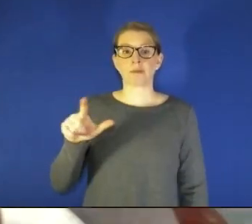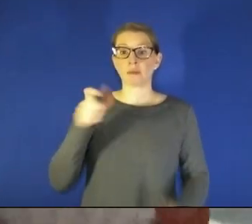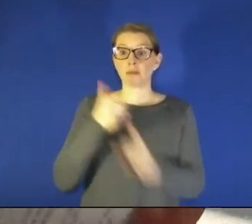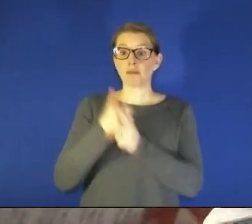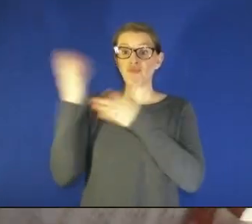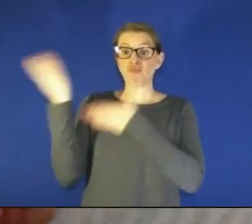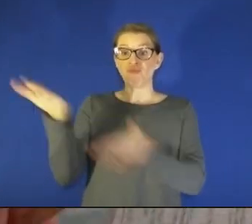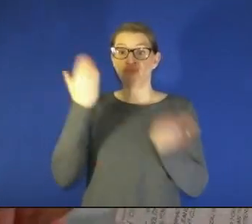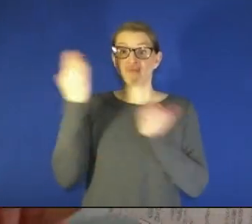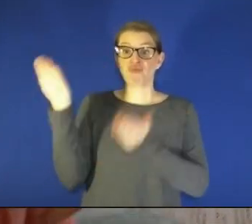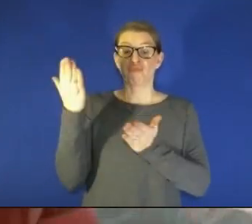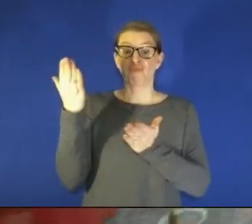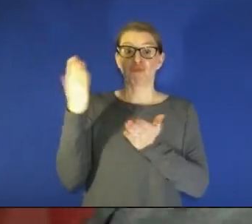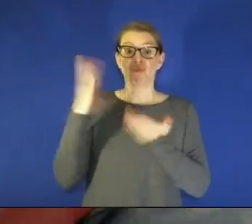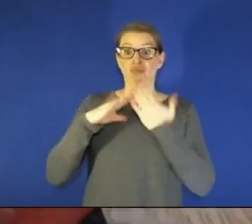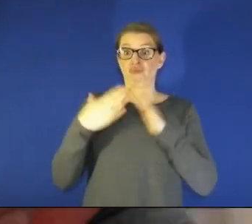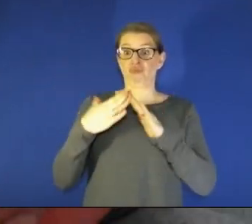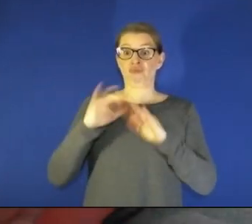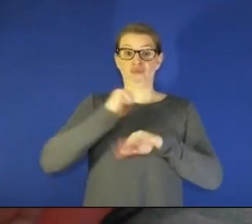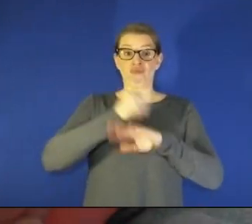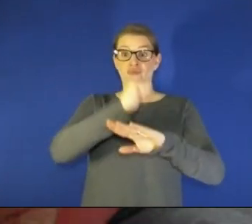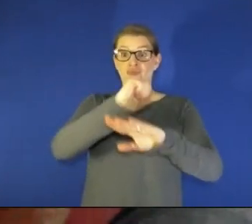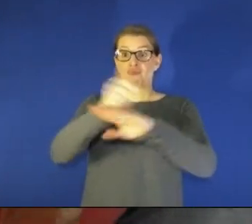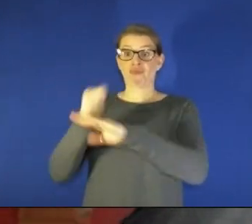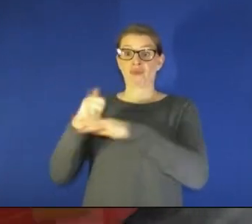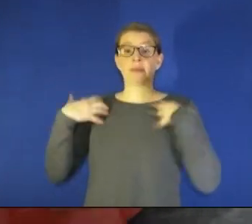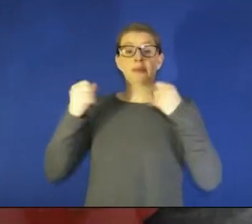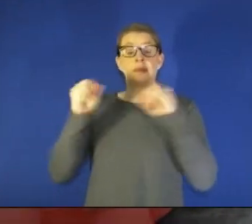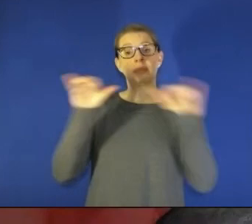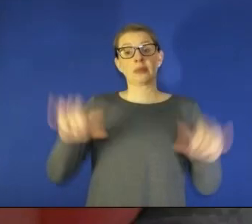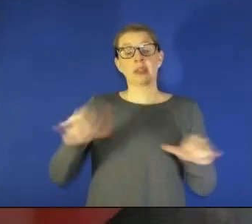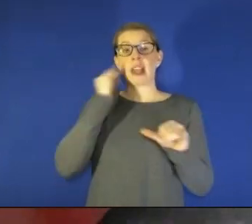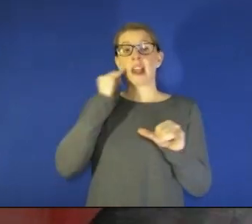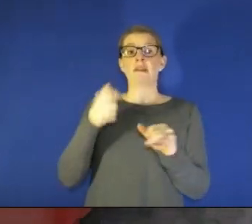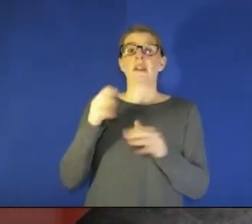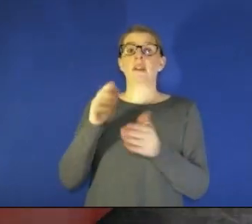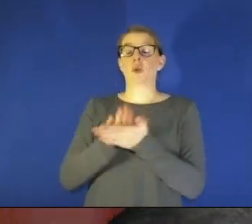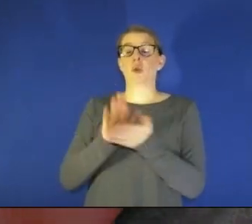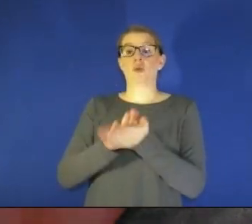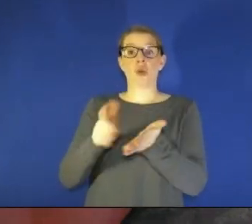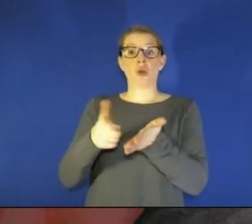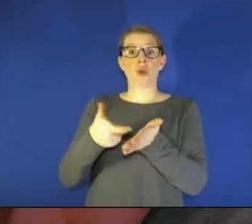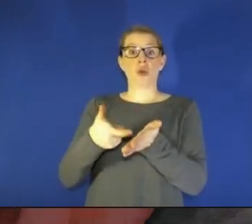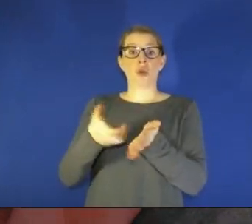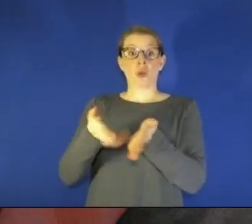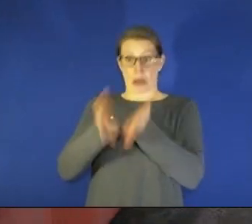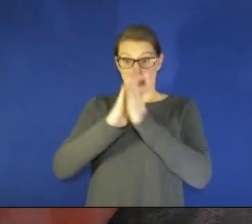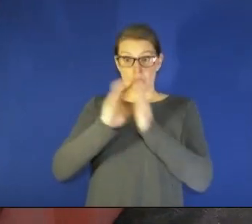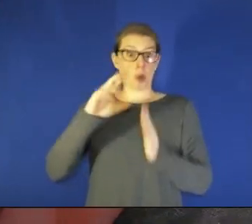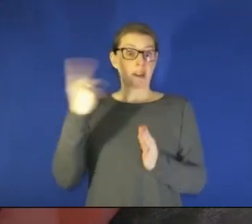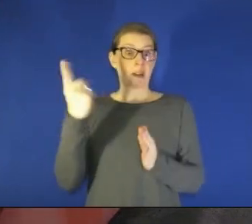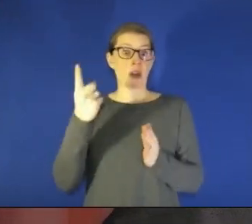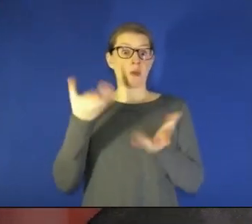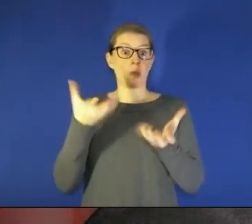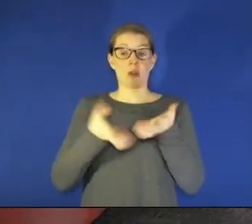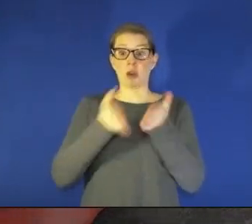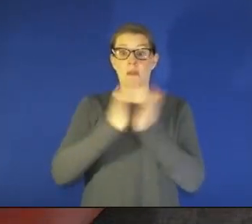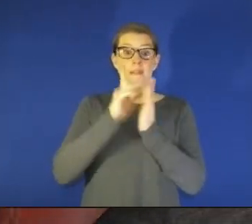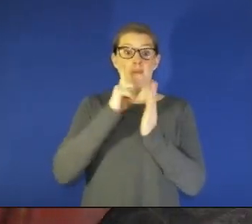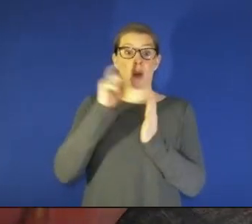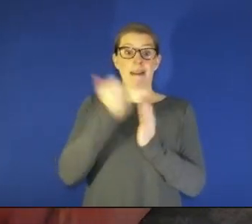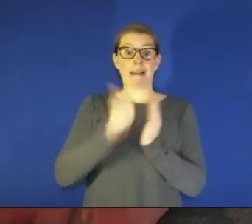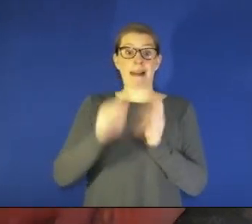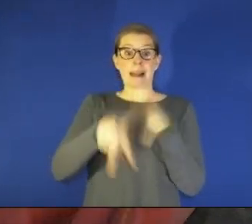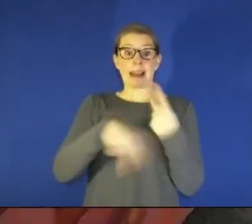places across the community. The health system will use this if a school requests it, or if someone wants to request it for any kind of event. This